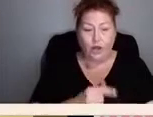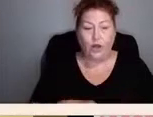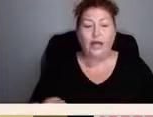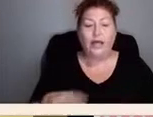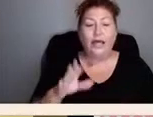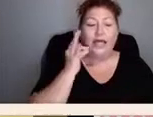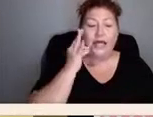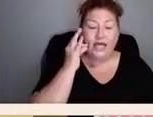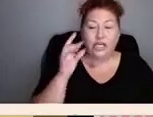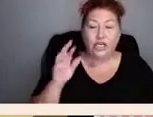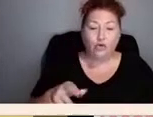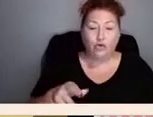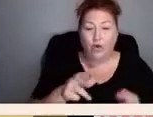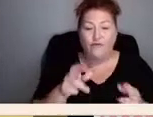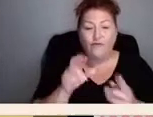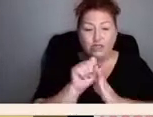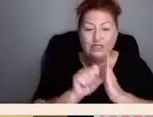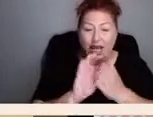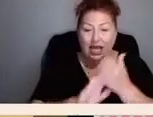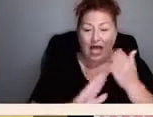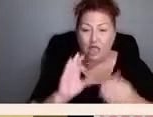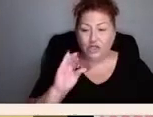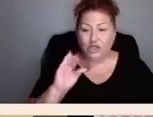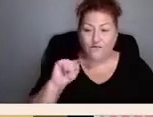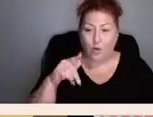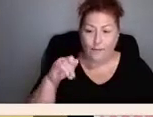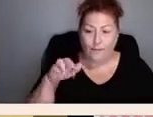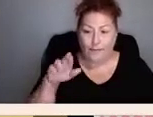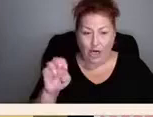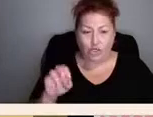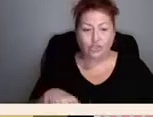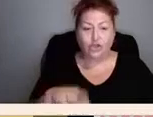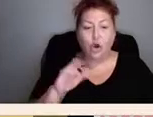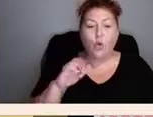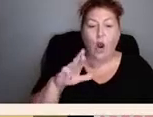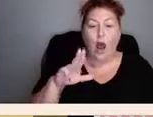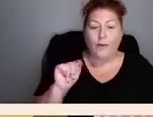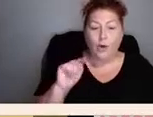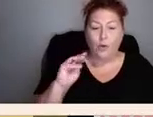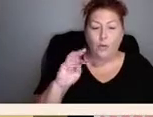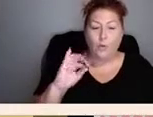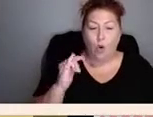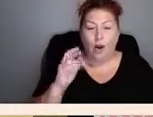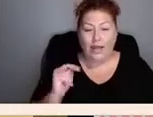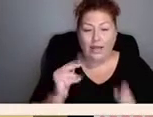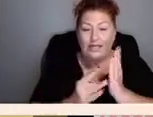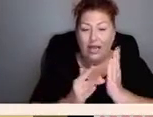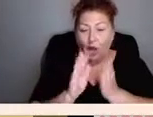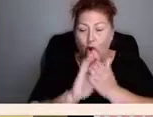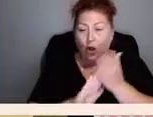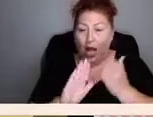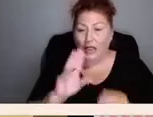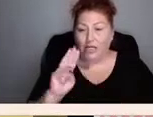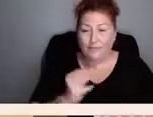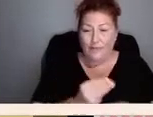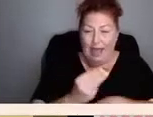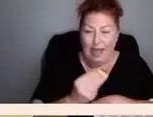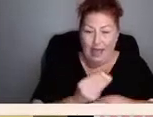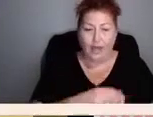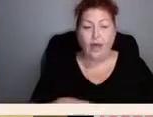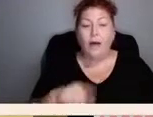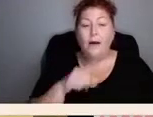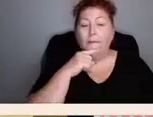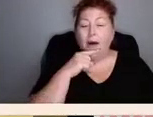River State College in Fort Pierce, Robert Morgan Technical College in Miami-Dade Public Schools, which is